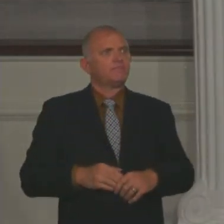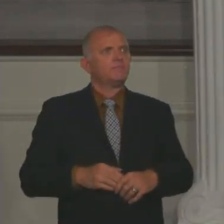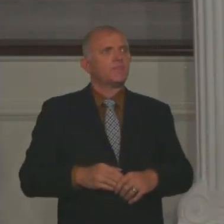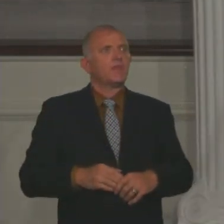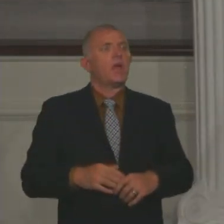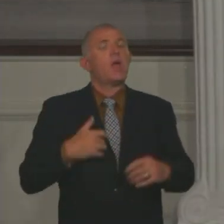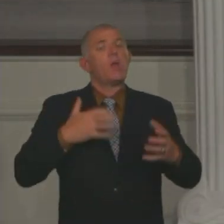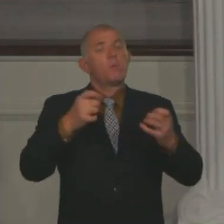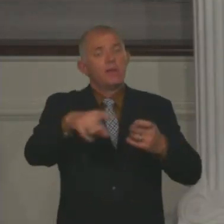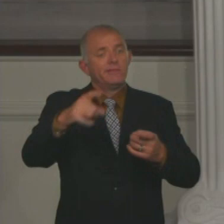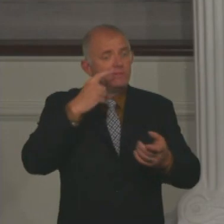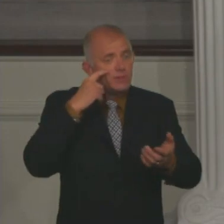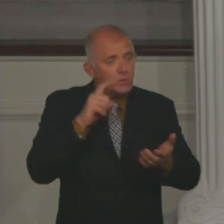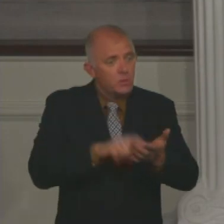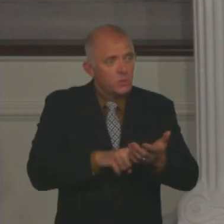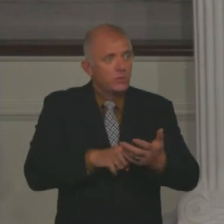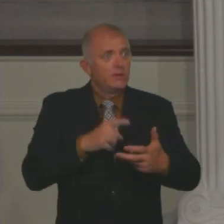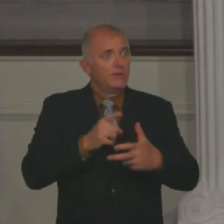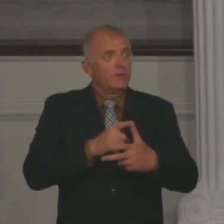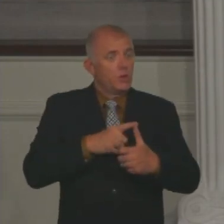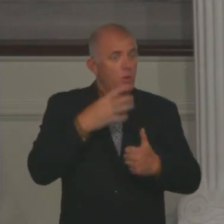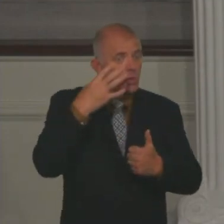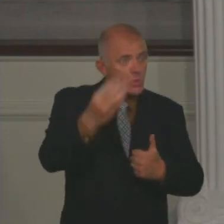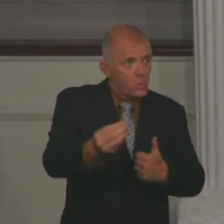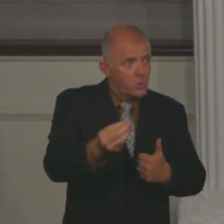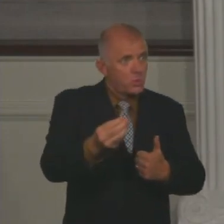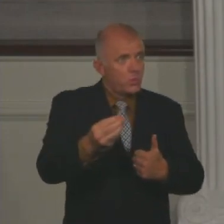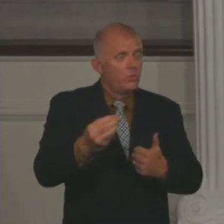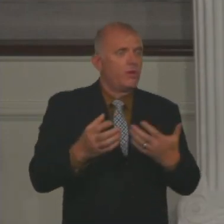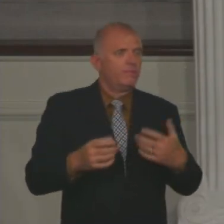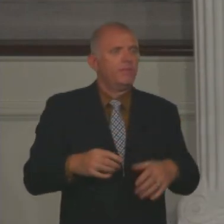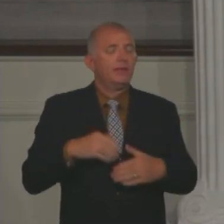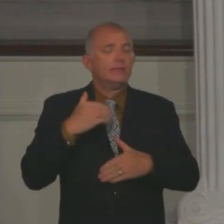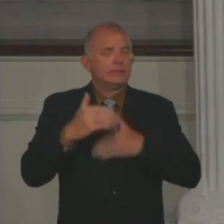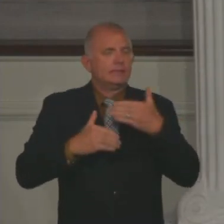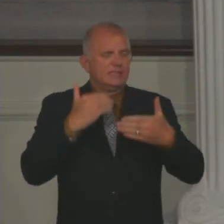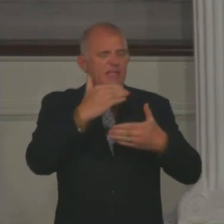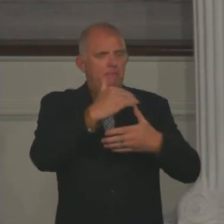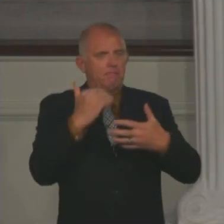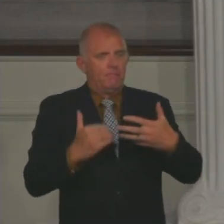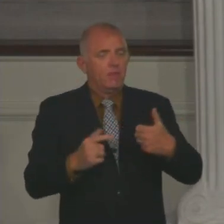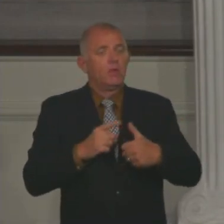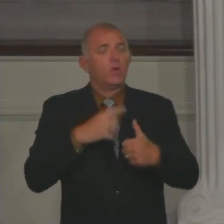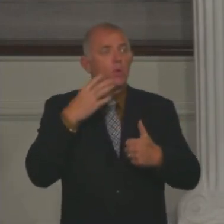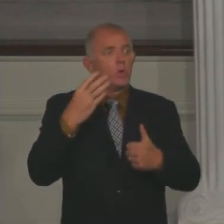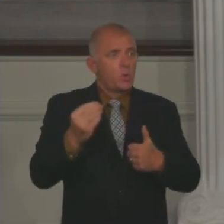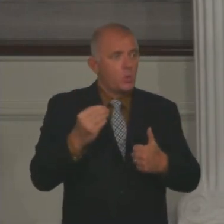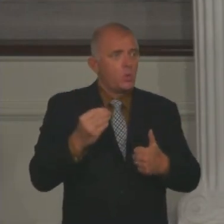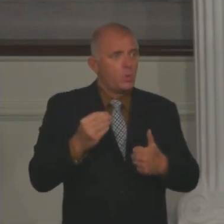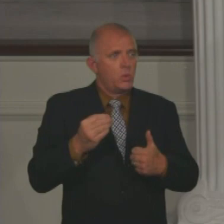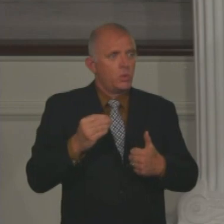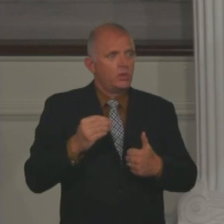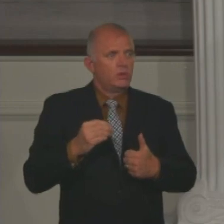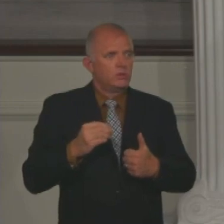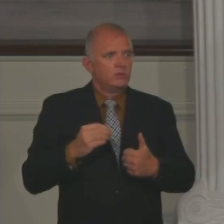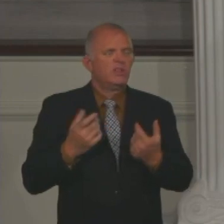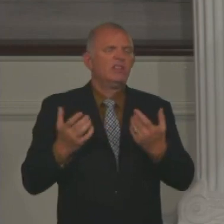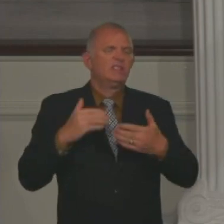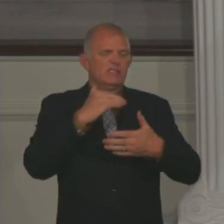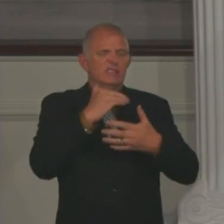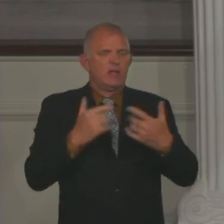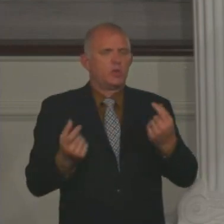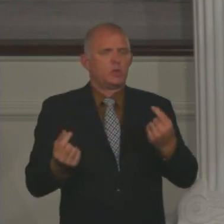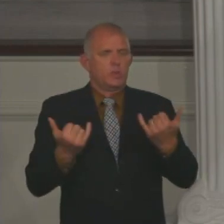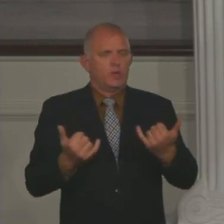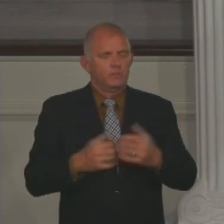steps. Number two, I want you to notice the state of the people. Would you look, if you would please, at verse number 36. The Bible tells us,